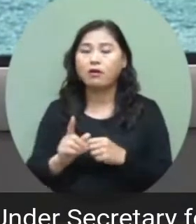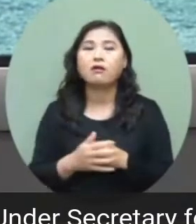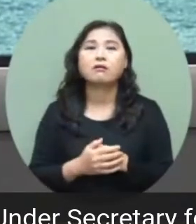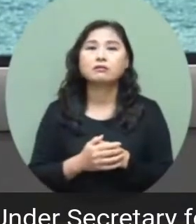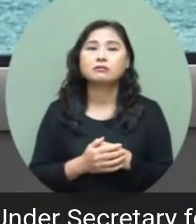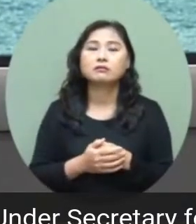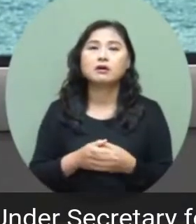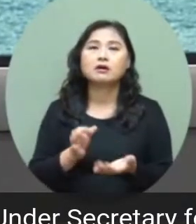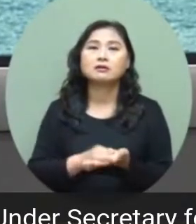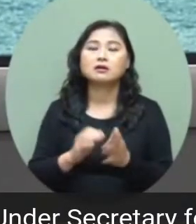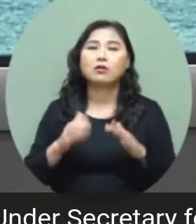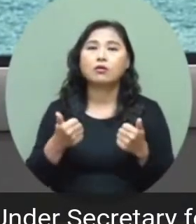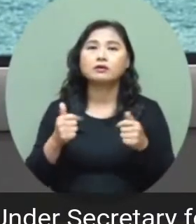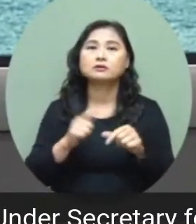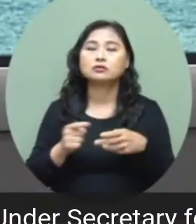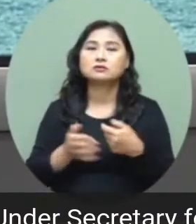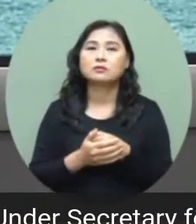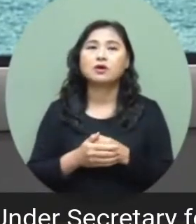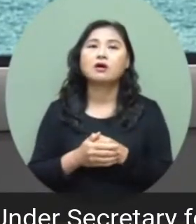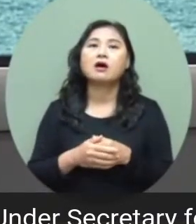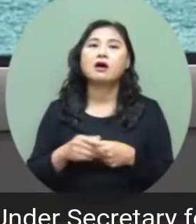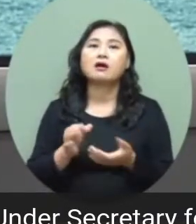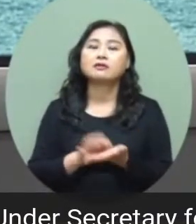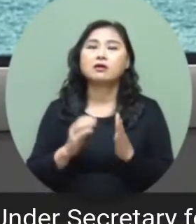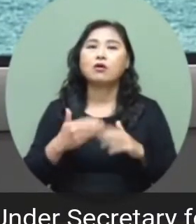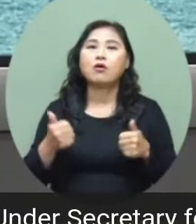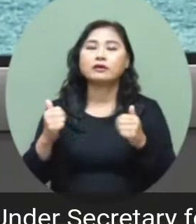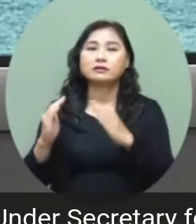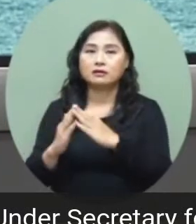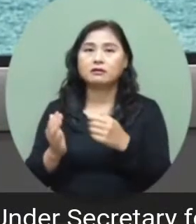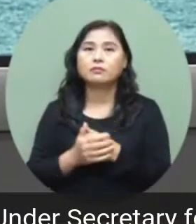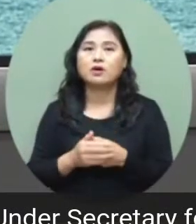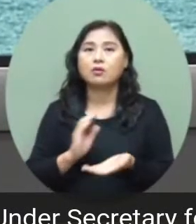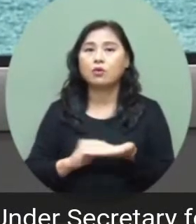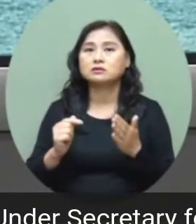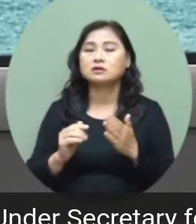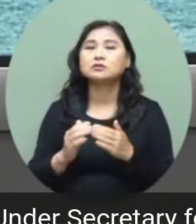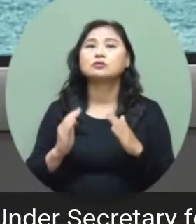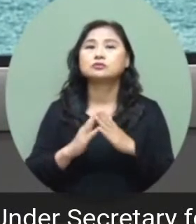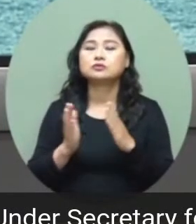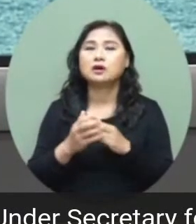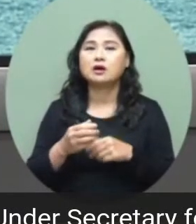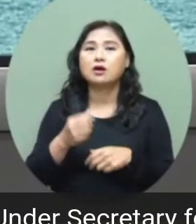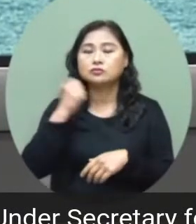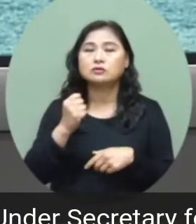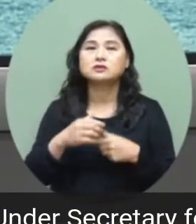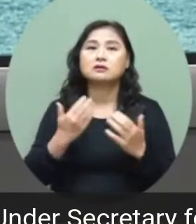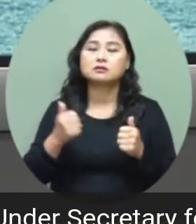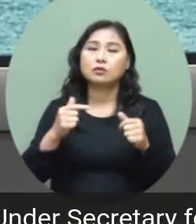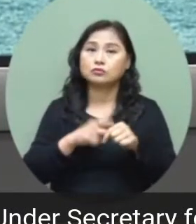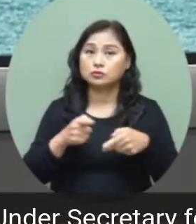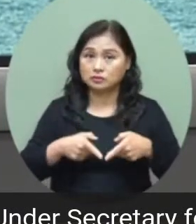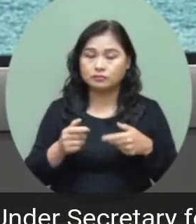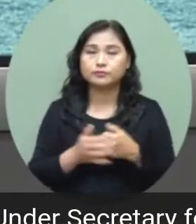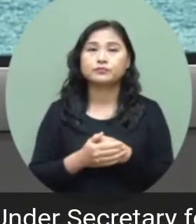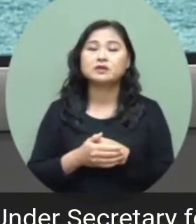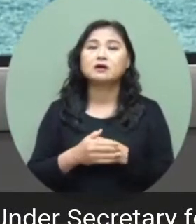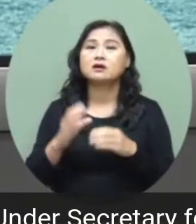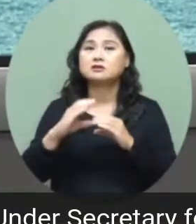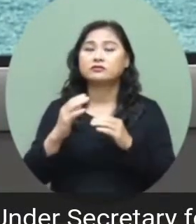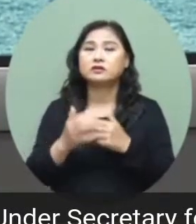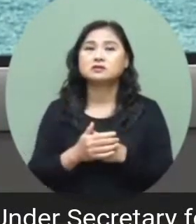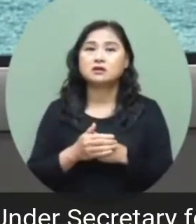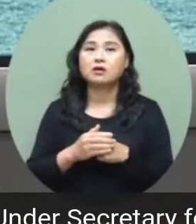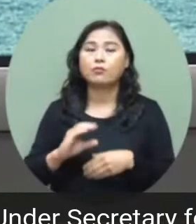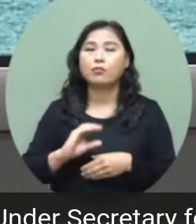These service units include District Health Center and DHC Express, Elderly Health Center of Department